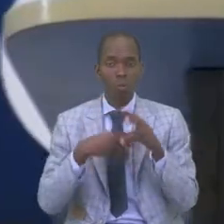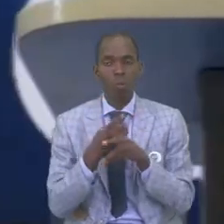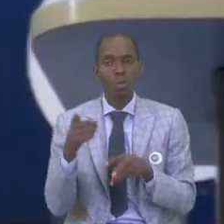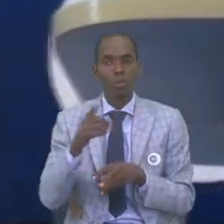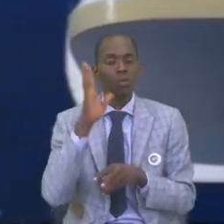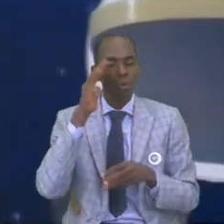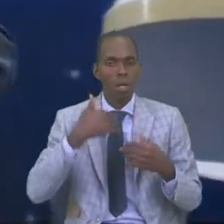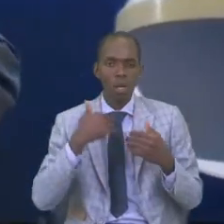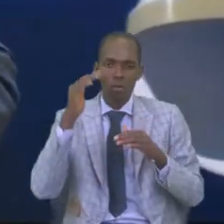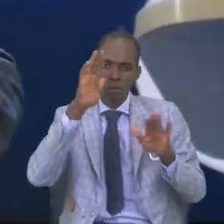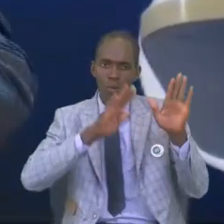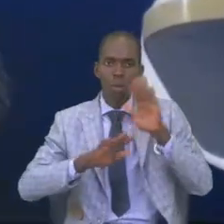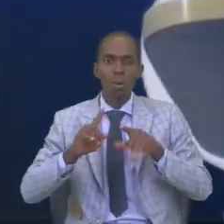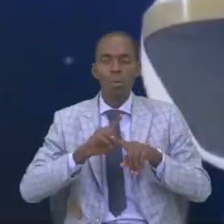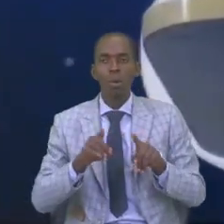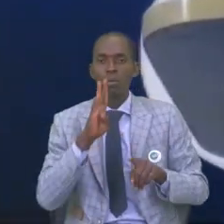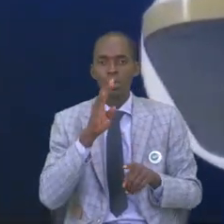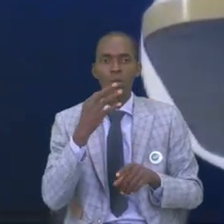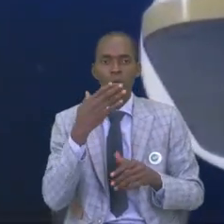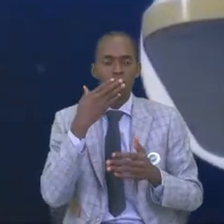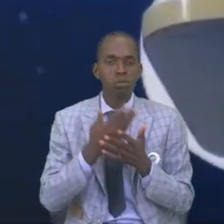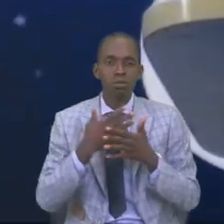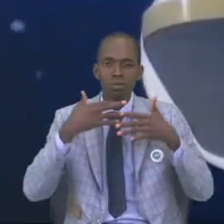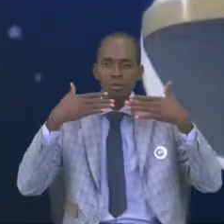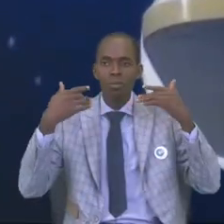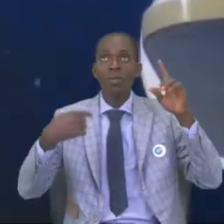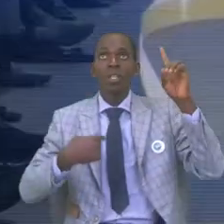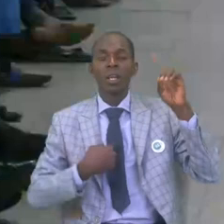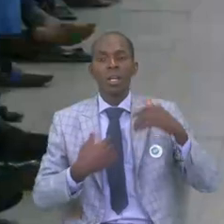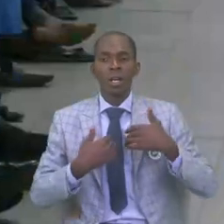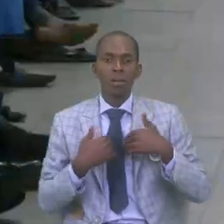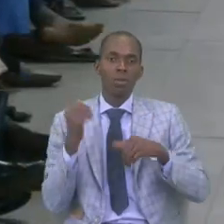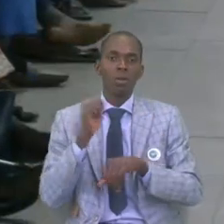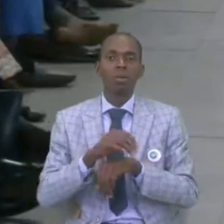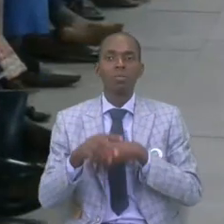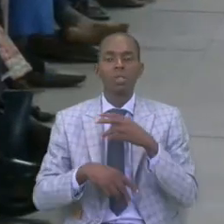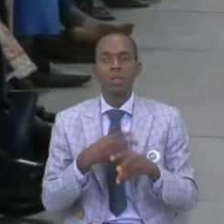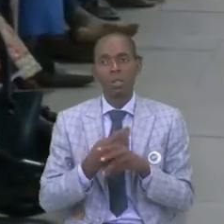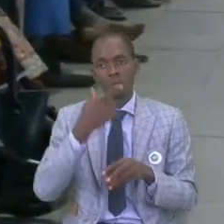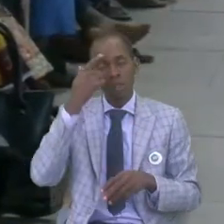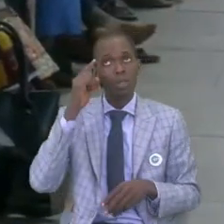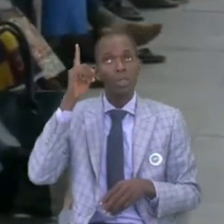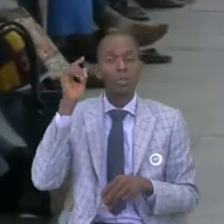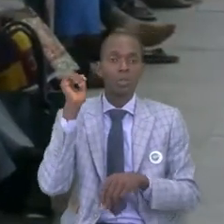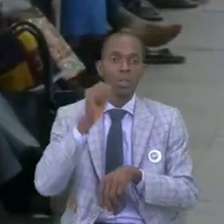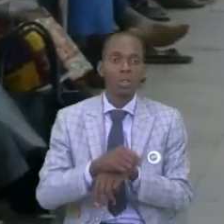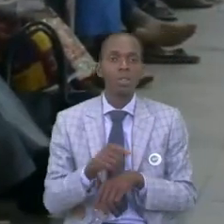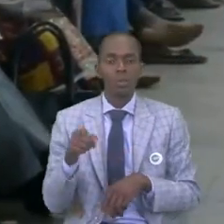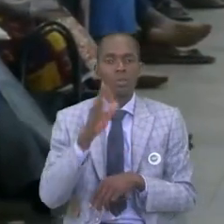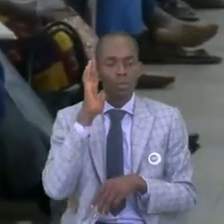be of good cheer, I have overcome the world. And because he overcame, you'll